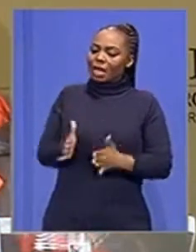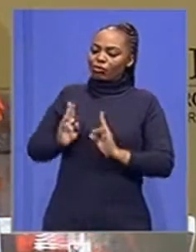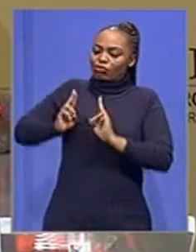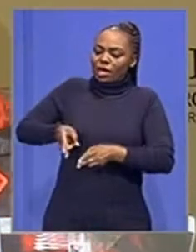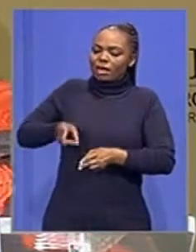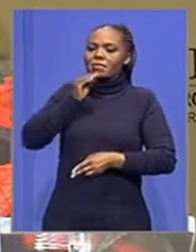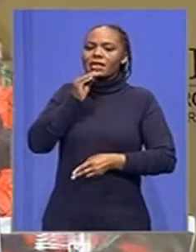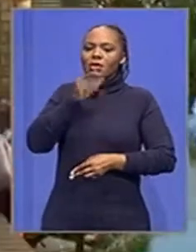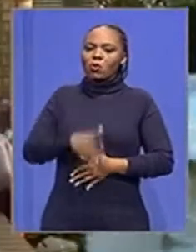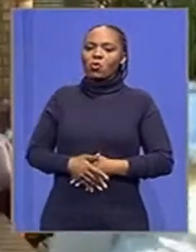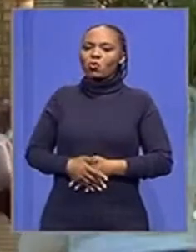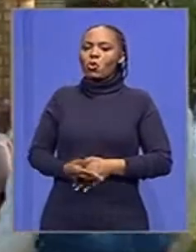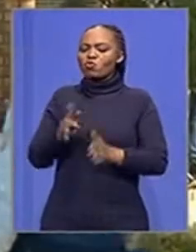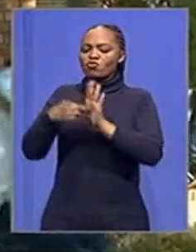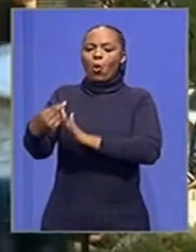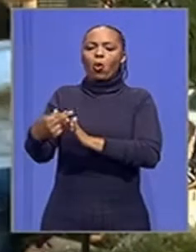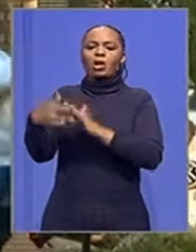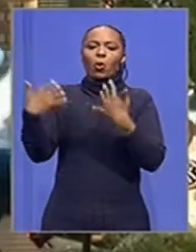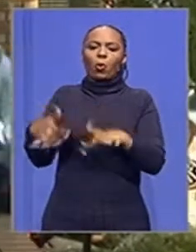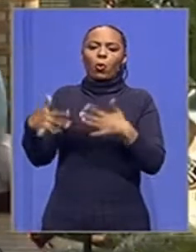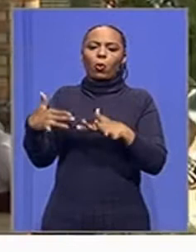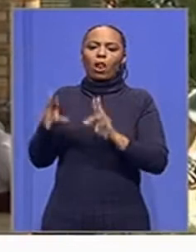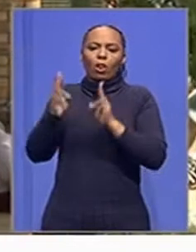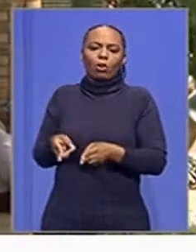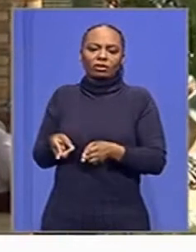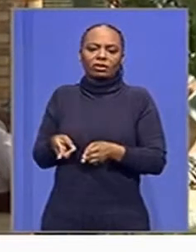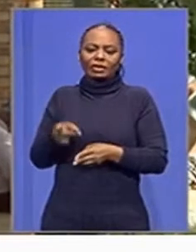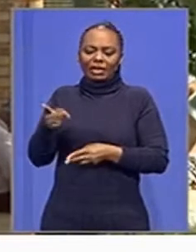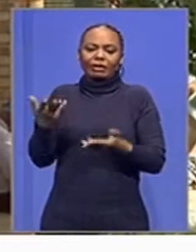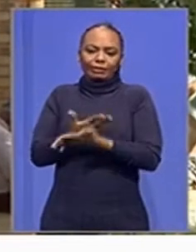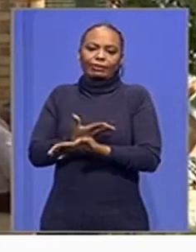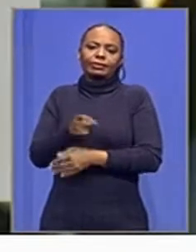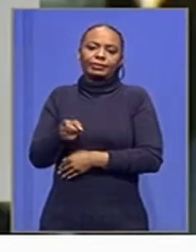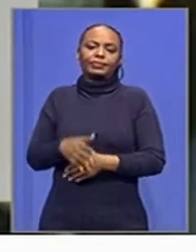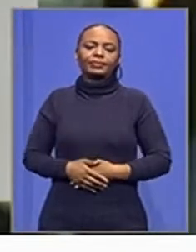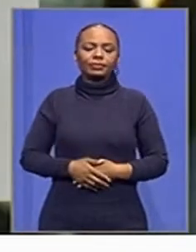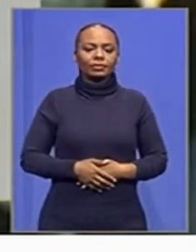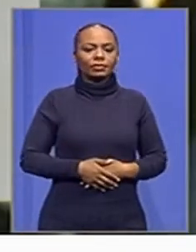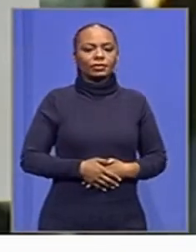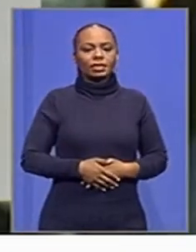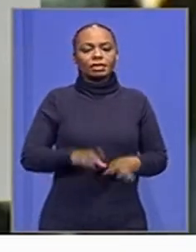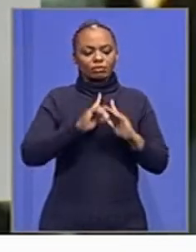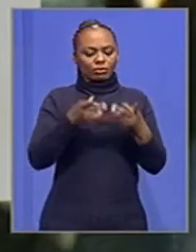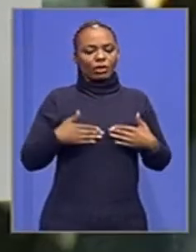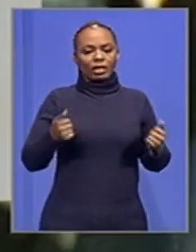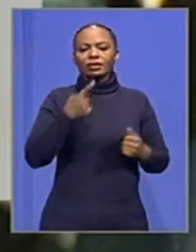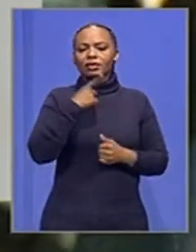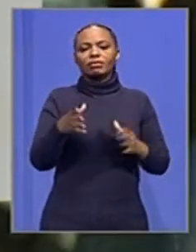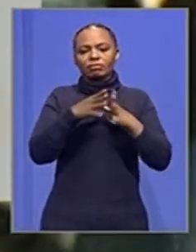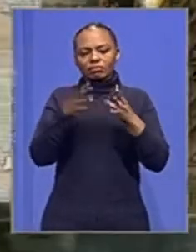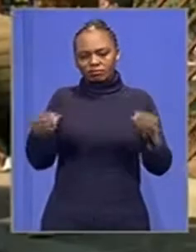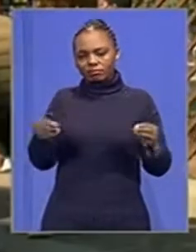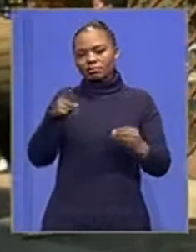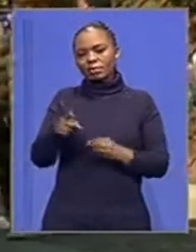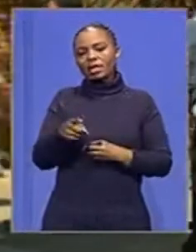It's to lose a lot. Kampumalanga ba kgoro ya maphelo ba re ba tletše kholofelo gore ba tla phetha lenaneo la go enta bašomi ba lekala